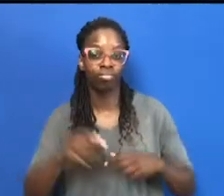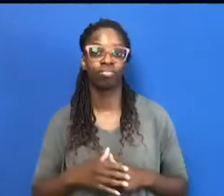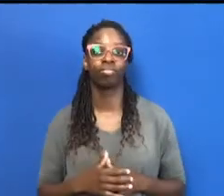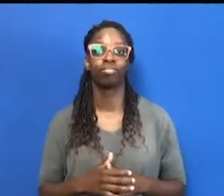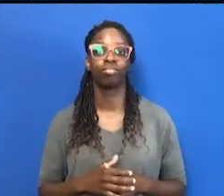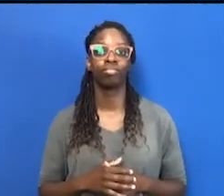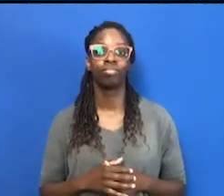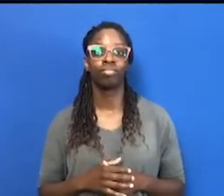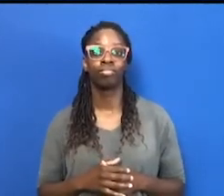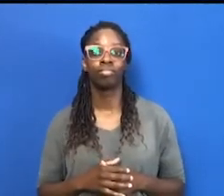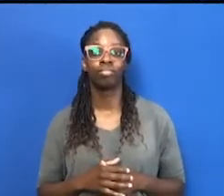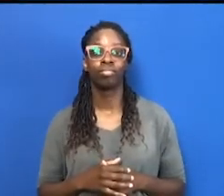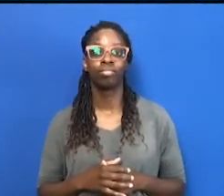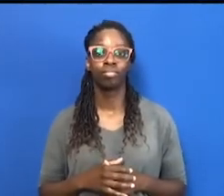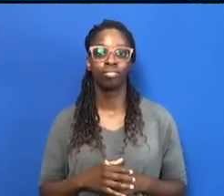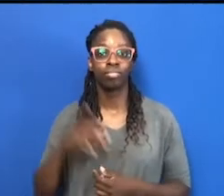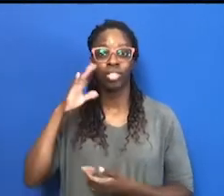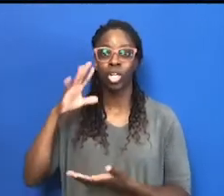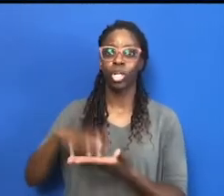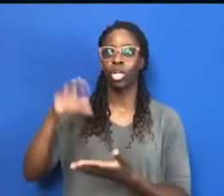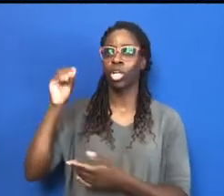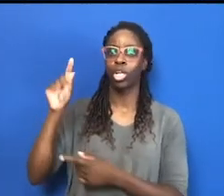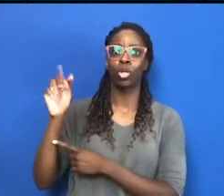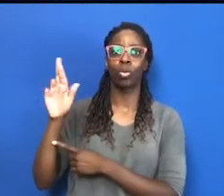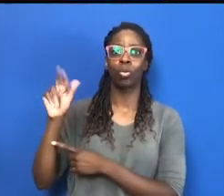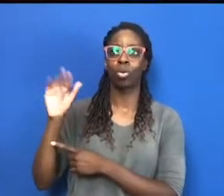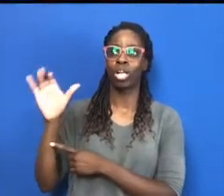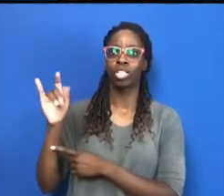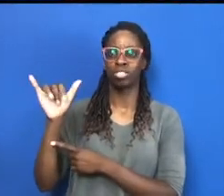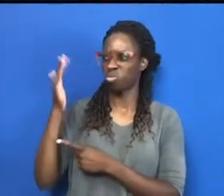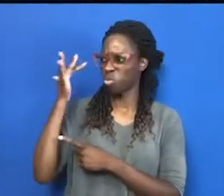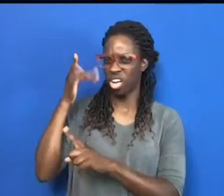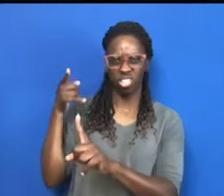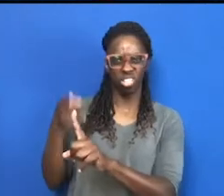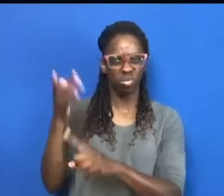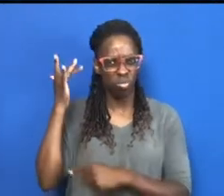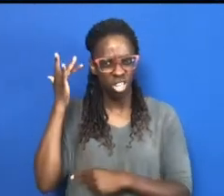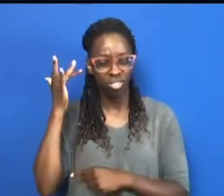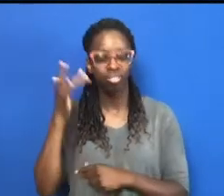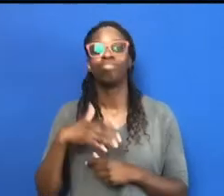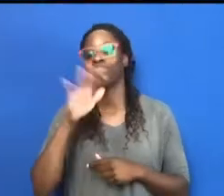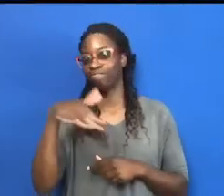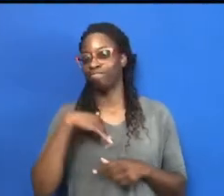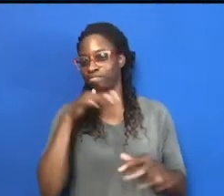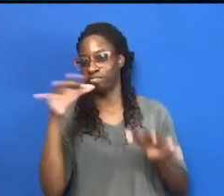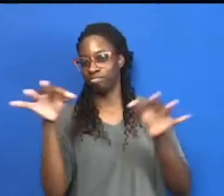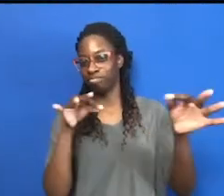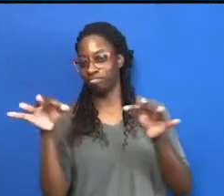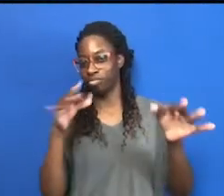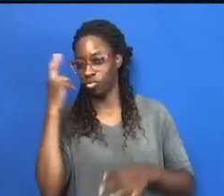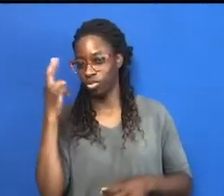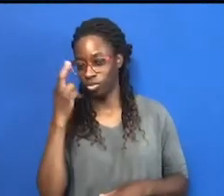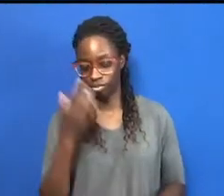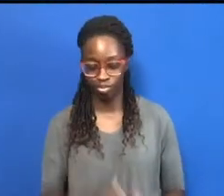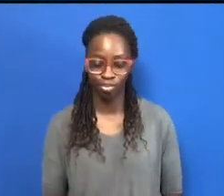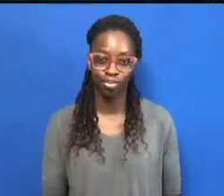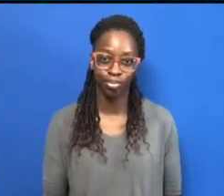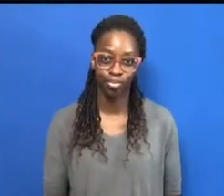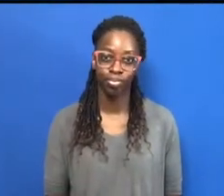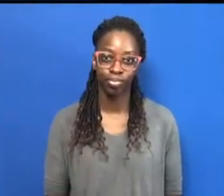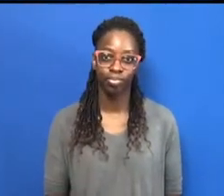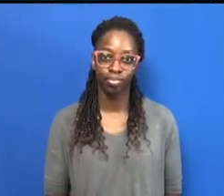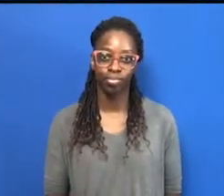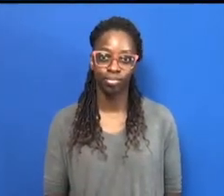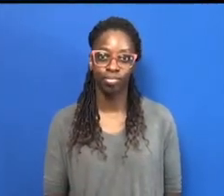our earlier presentation, but let's go into that a little bit now. And I will say, several people wrote this